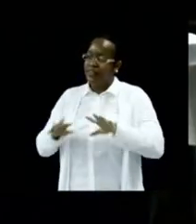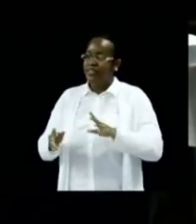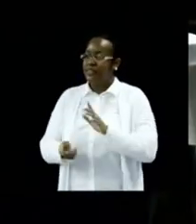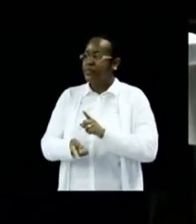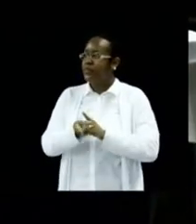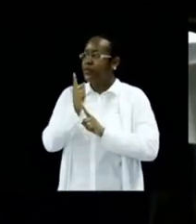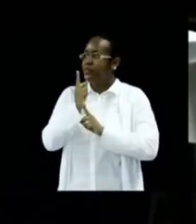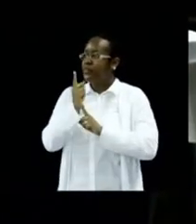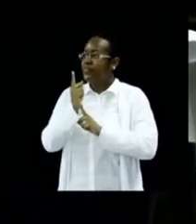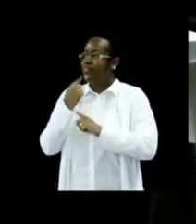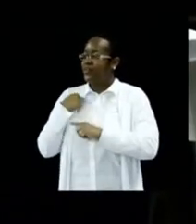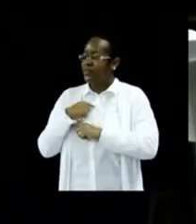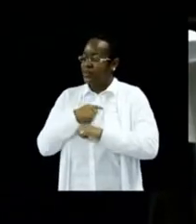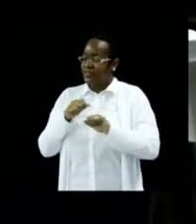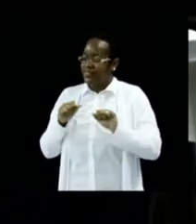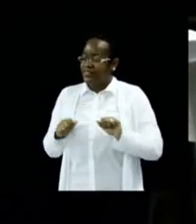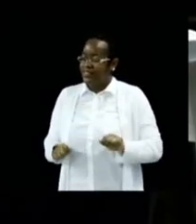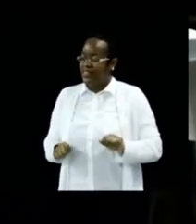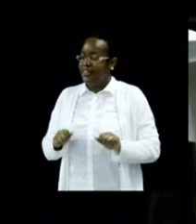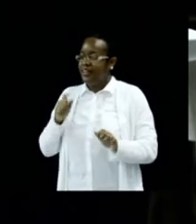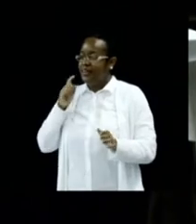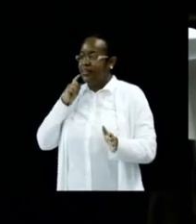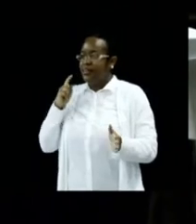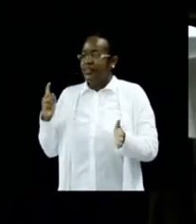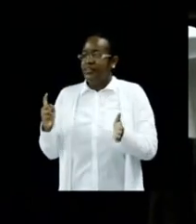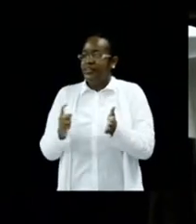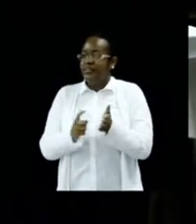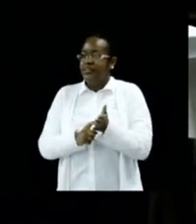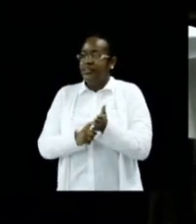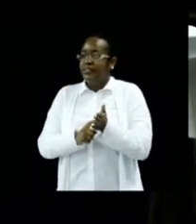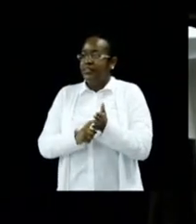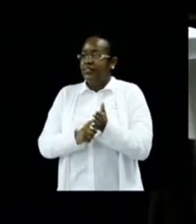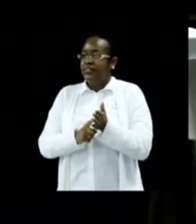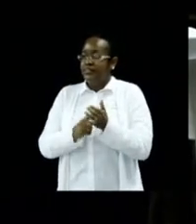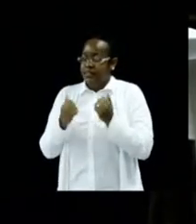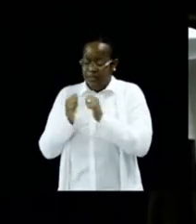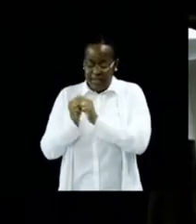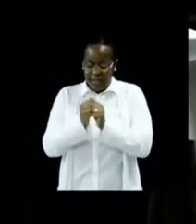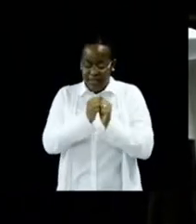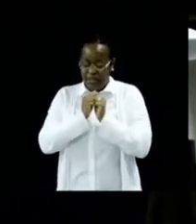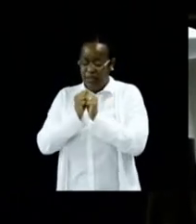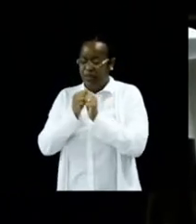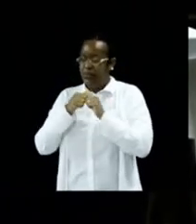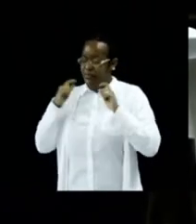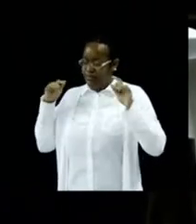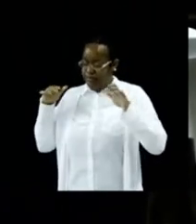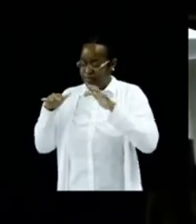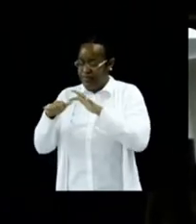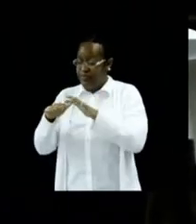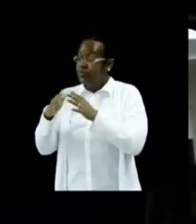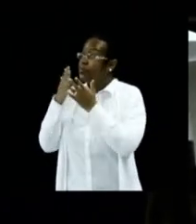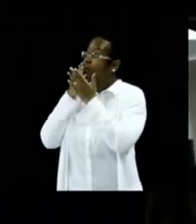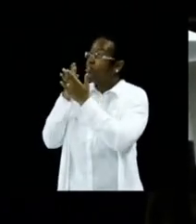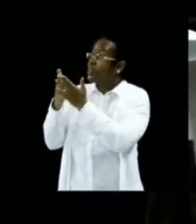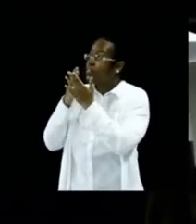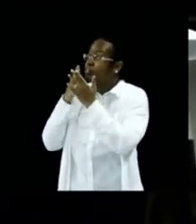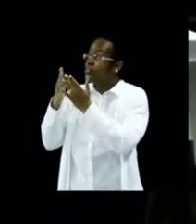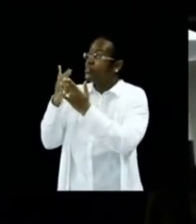allowing us to witness. We gather together, we thank you for your endless